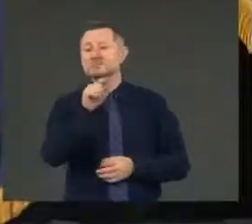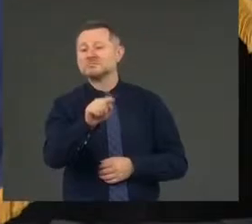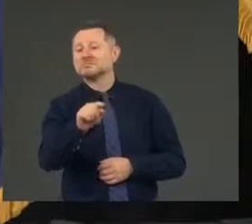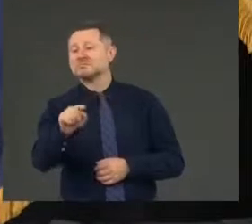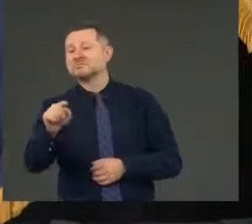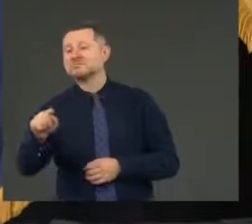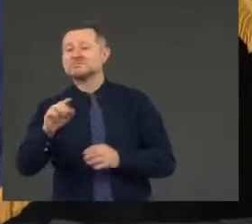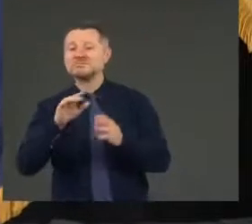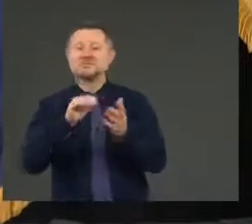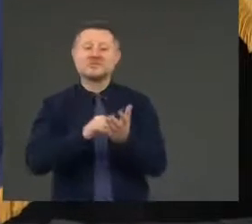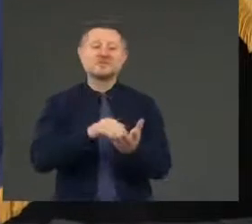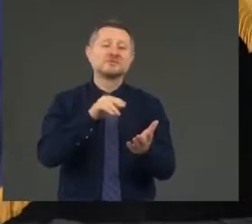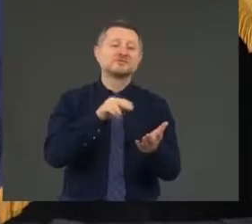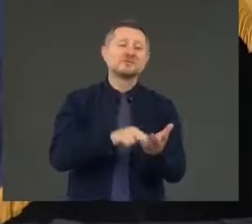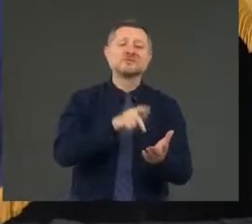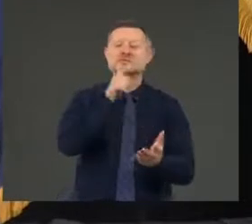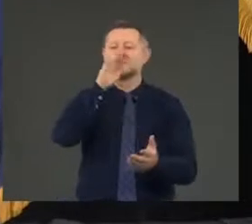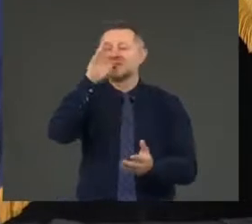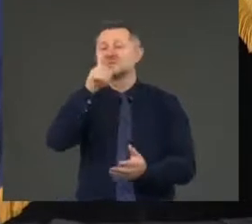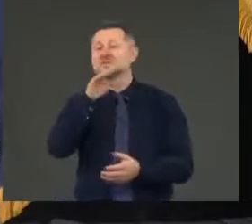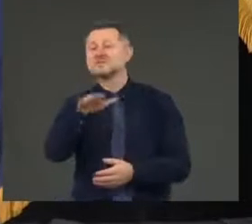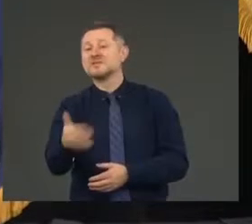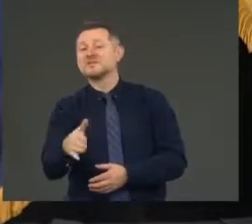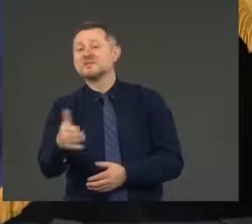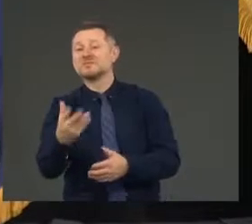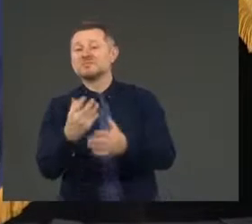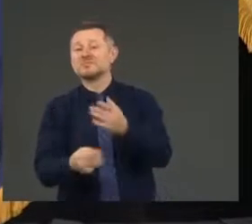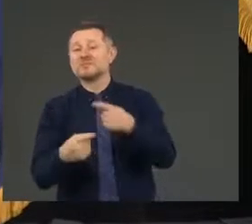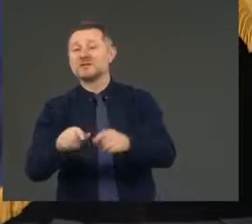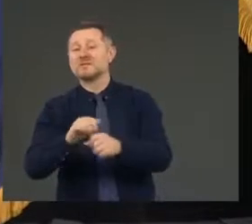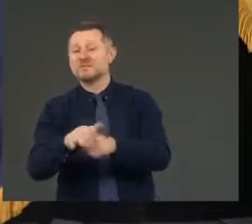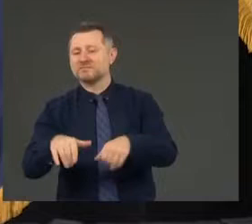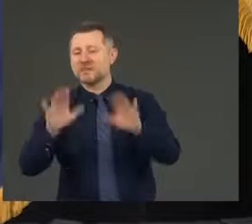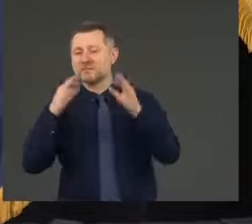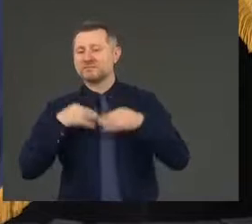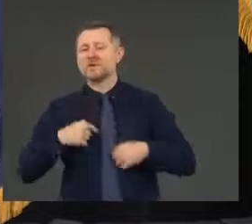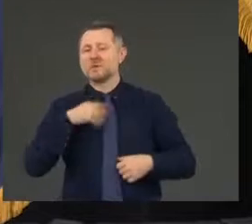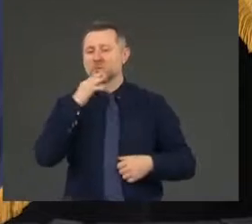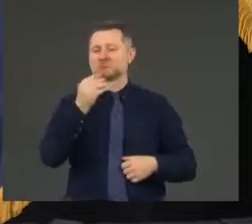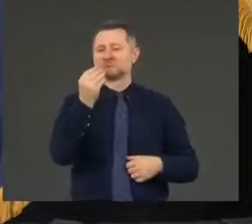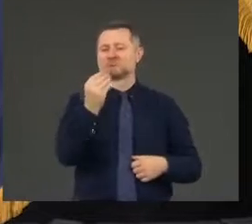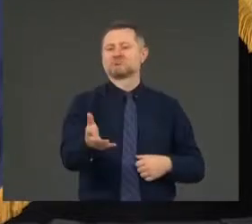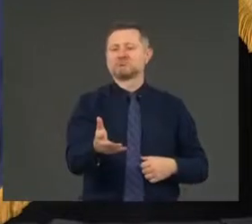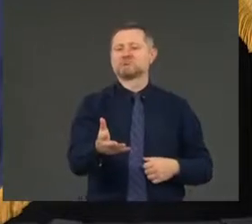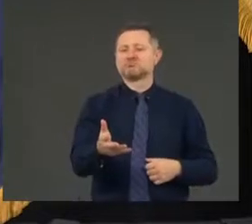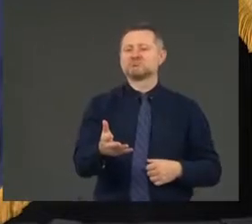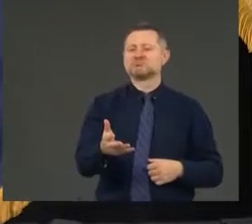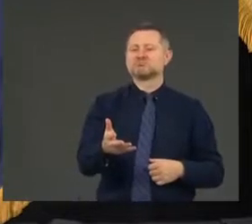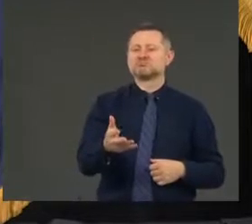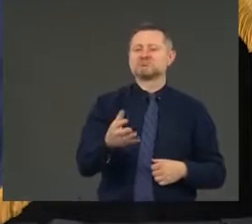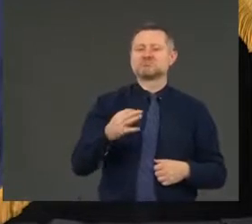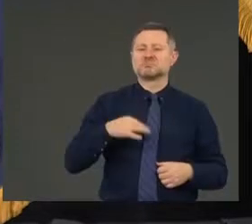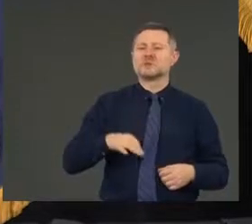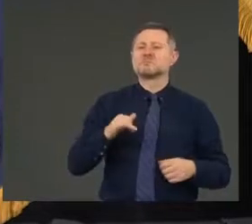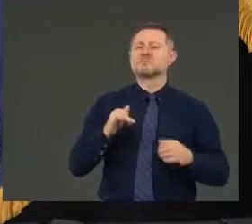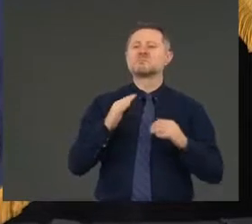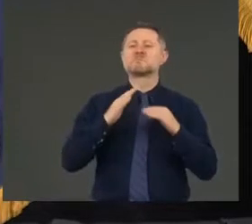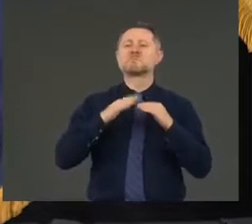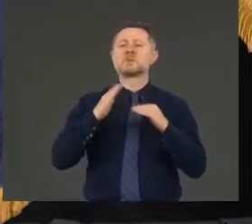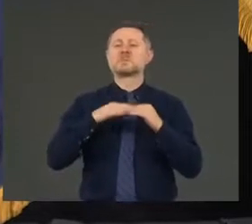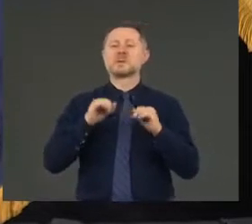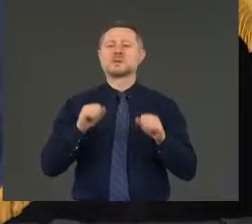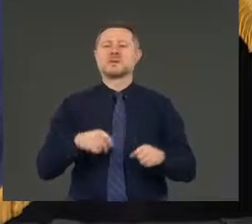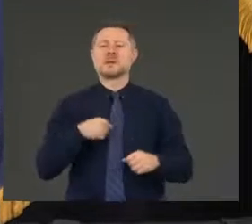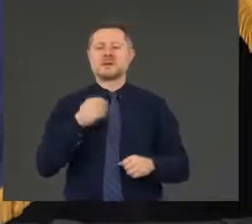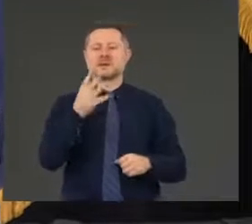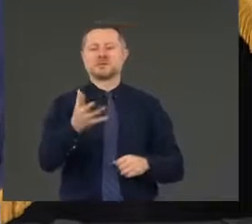us. It is the least we can do to say thank you, and we honor you, and